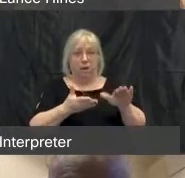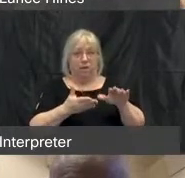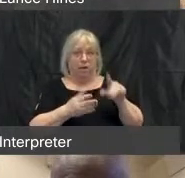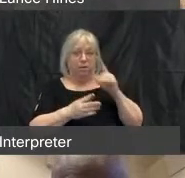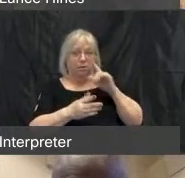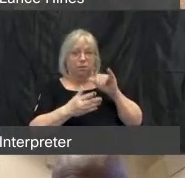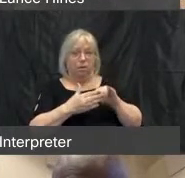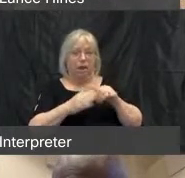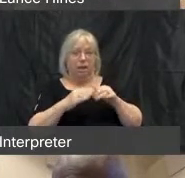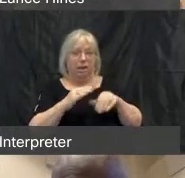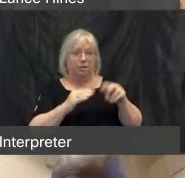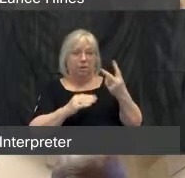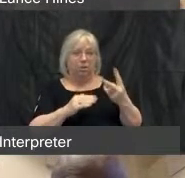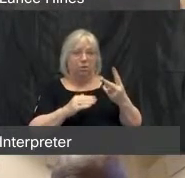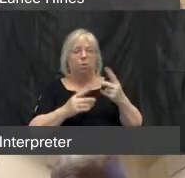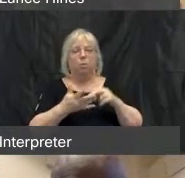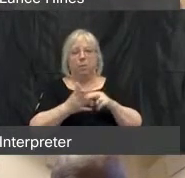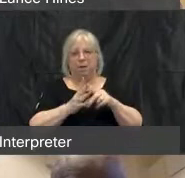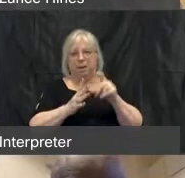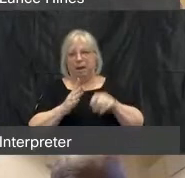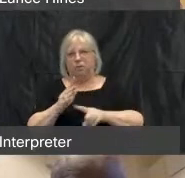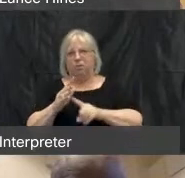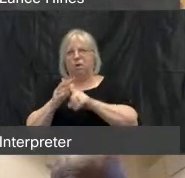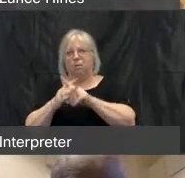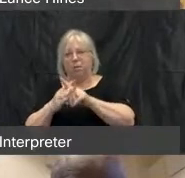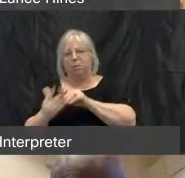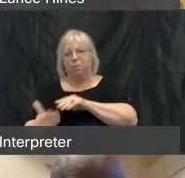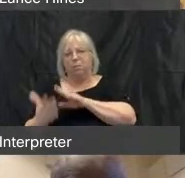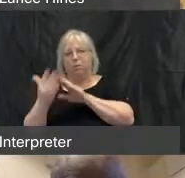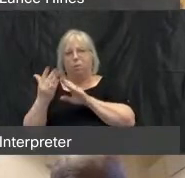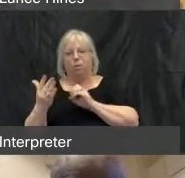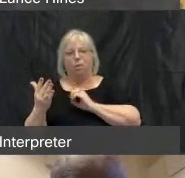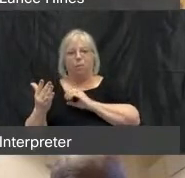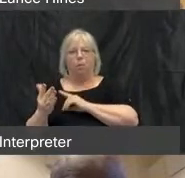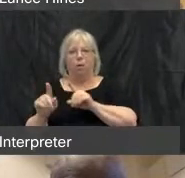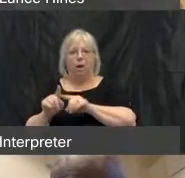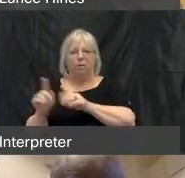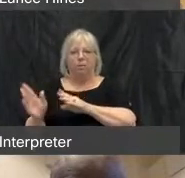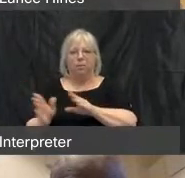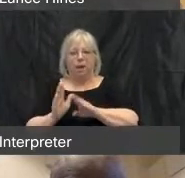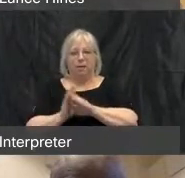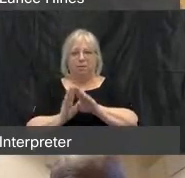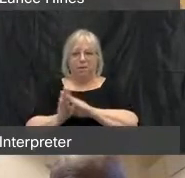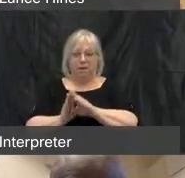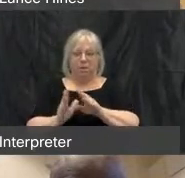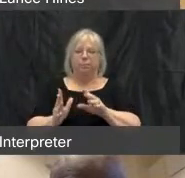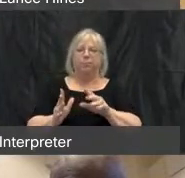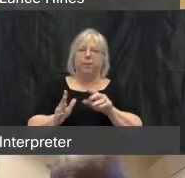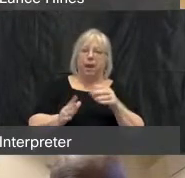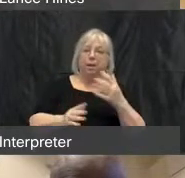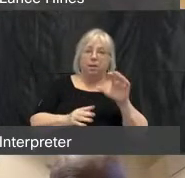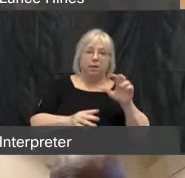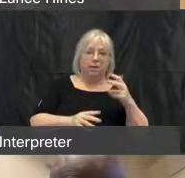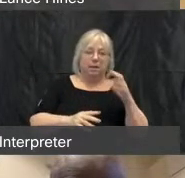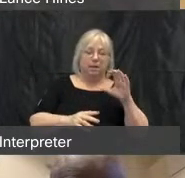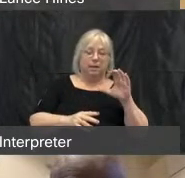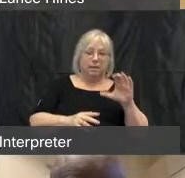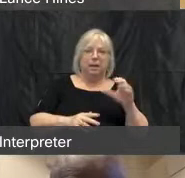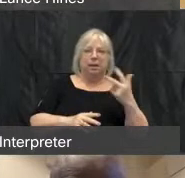level, it puts it before the board as a planned development. Besides for that, the C3 use does